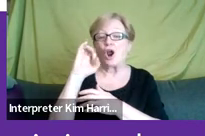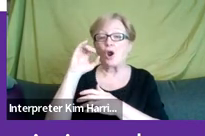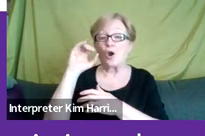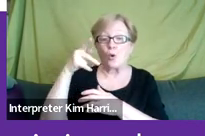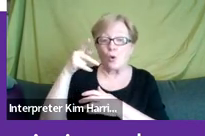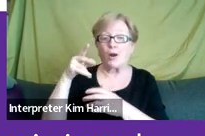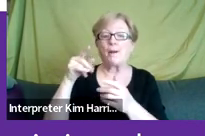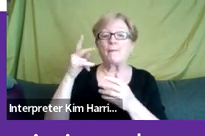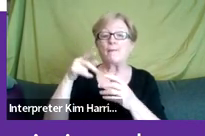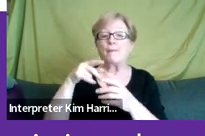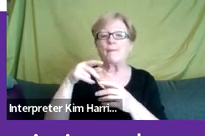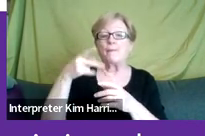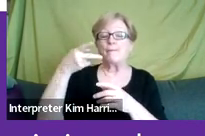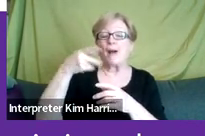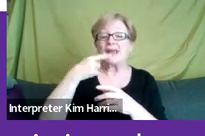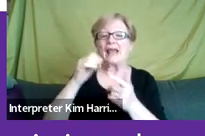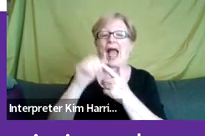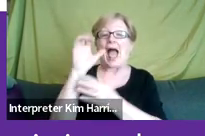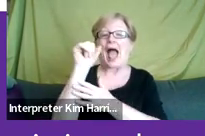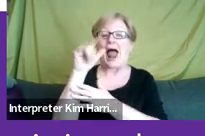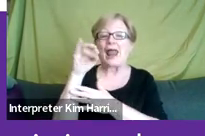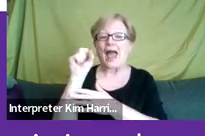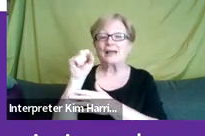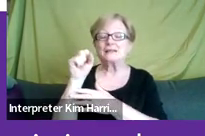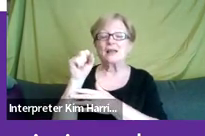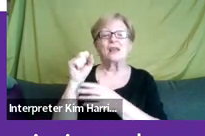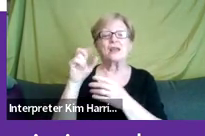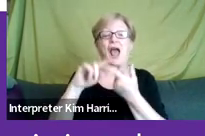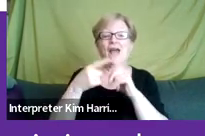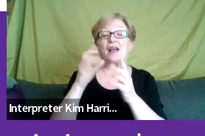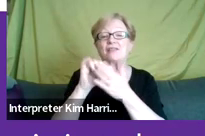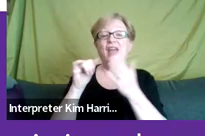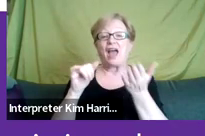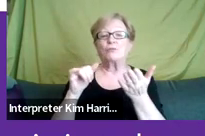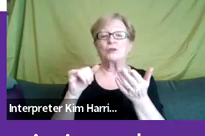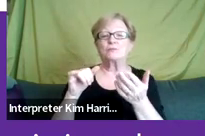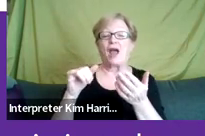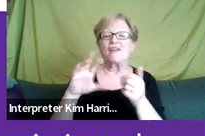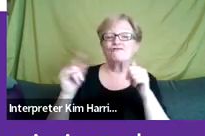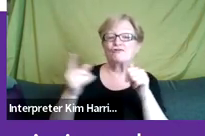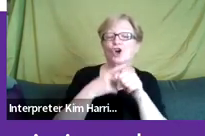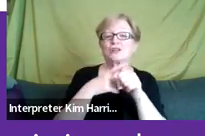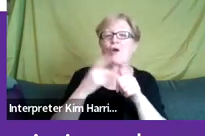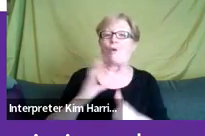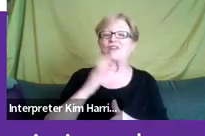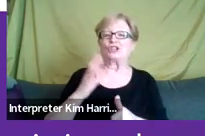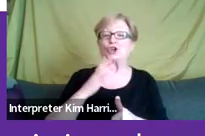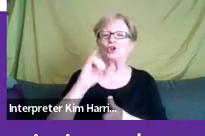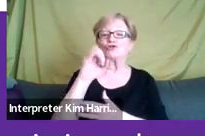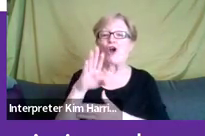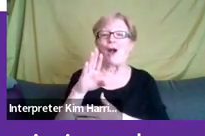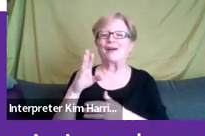well. That's how I even got my first, you know, official job, was through